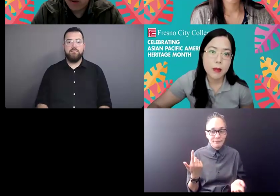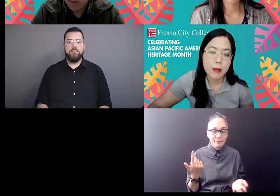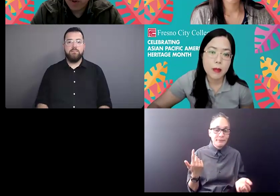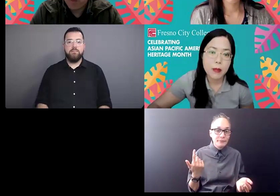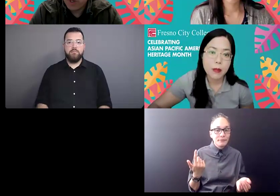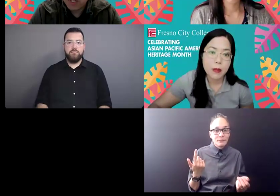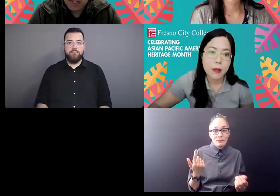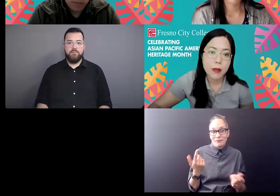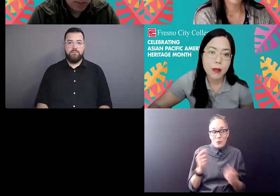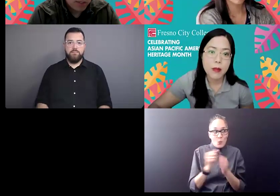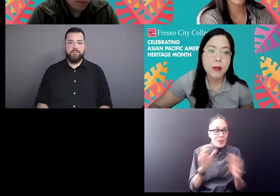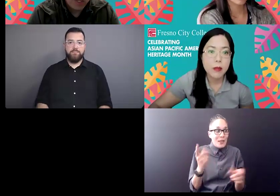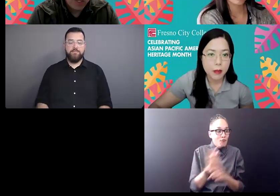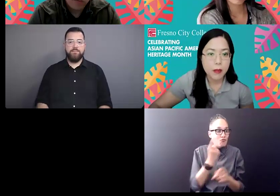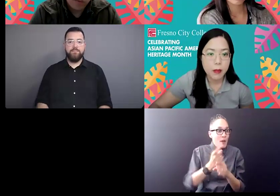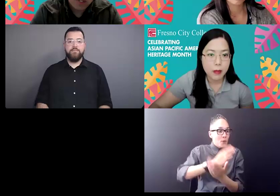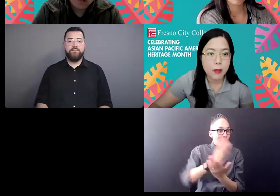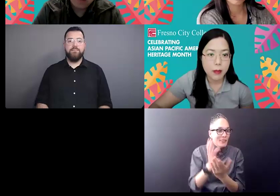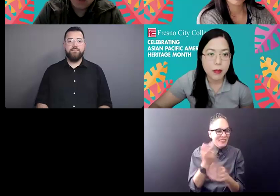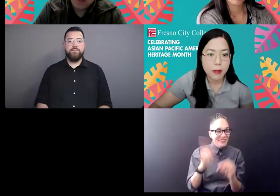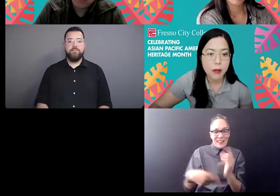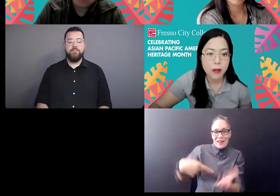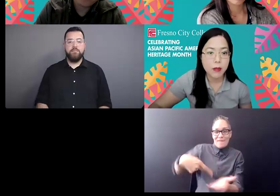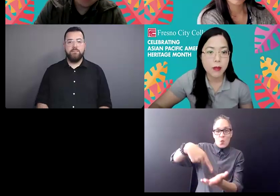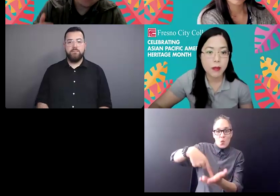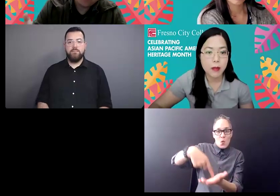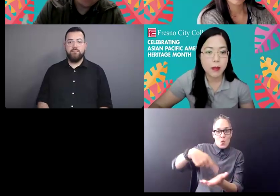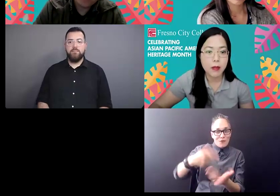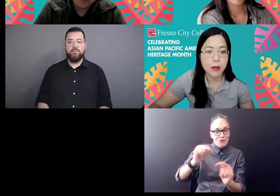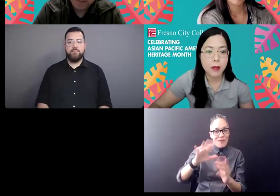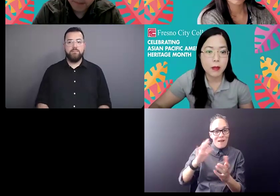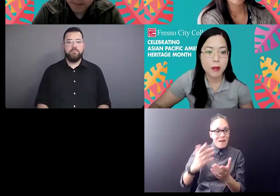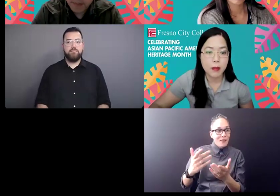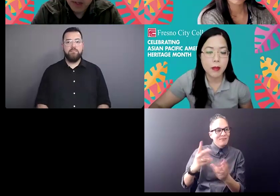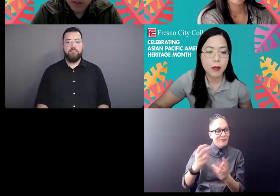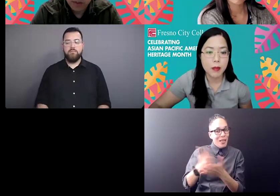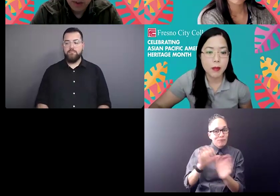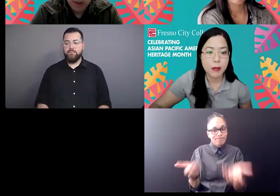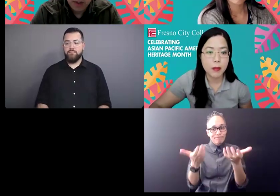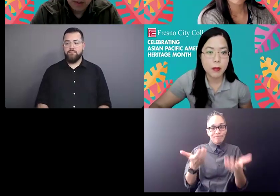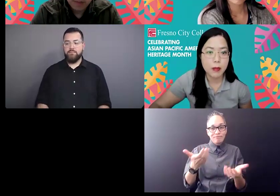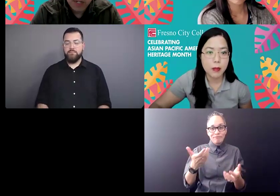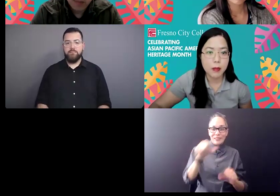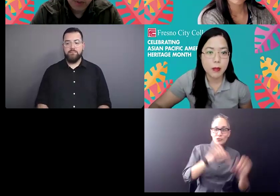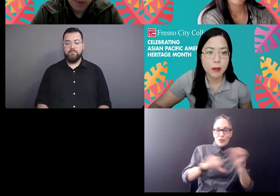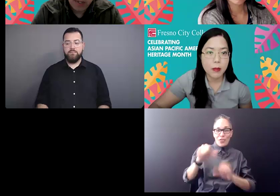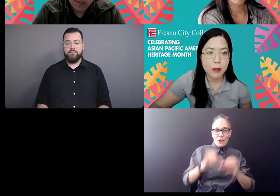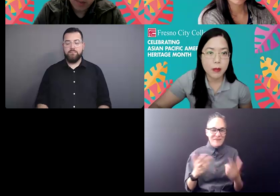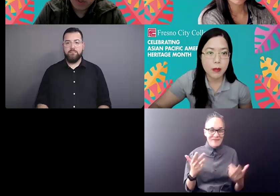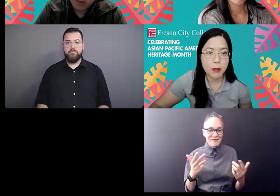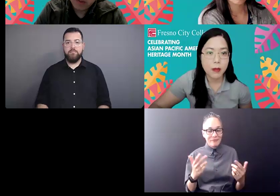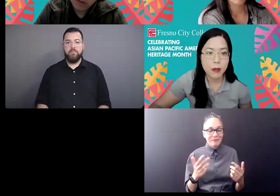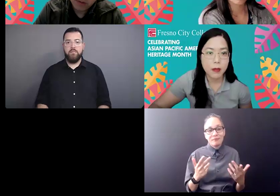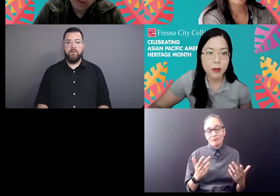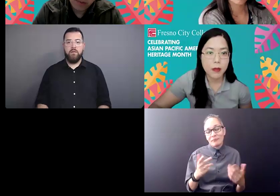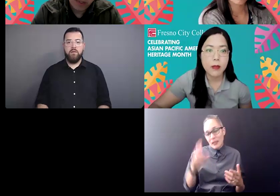so without having the proper budget, we can't afford to even try to raise our own, right? And so just kind of building upon that,